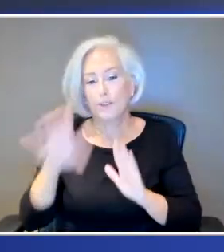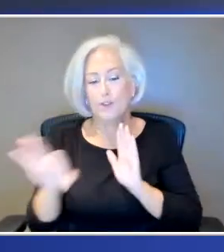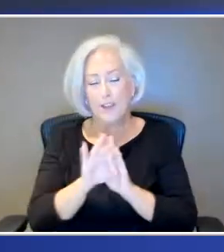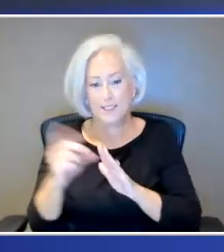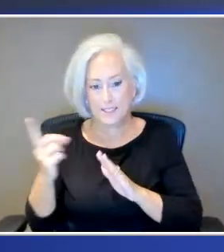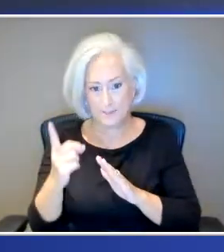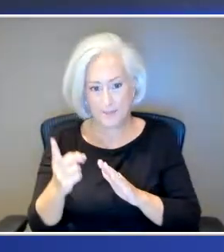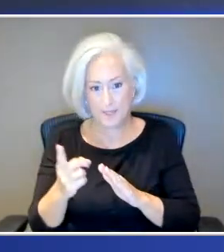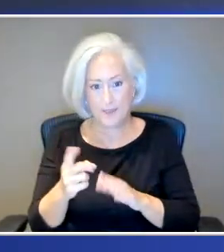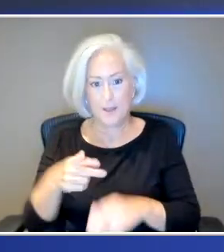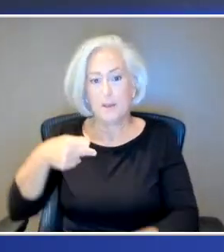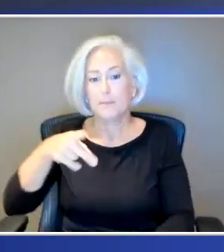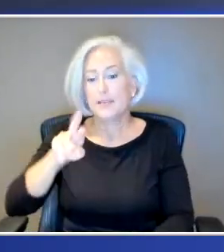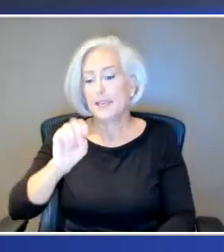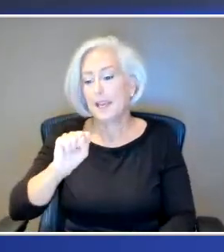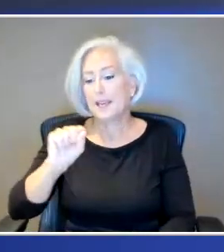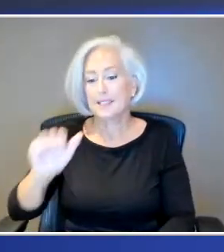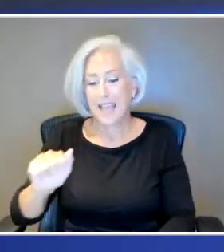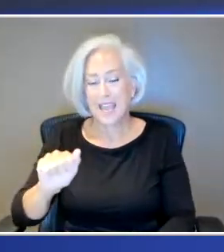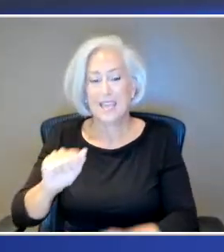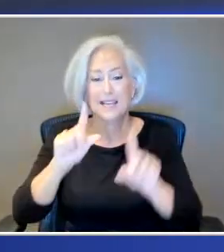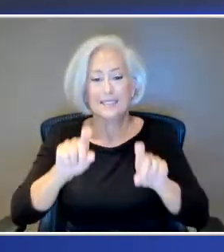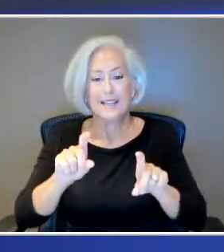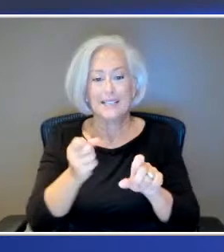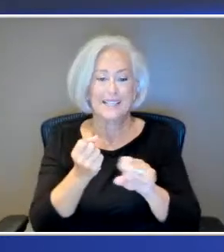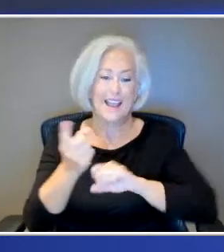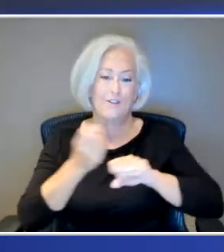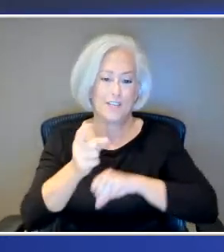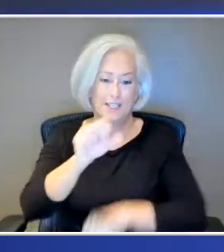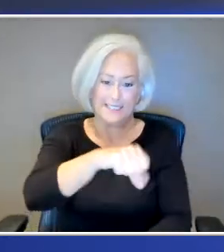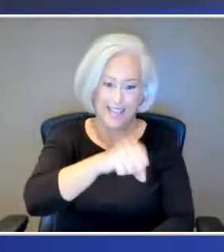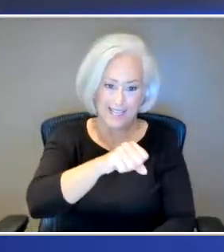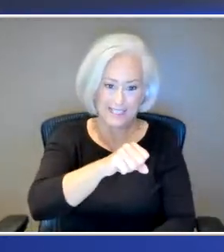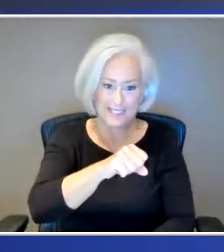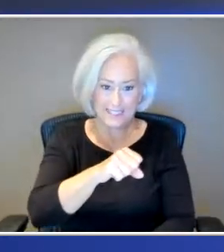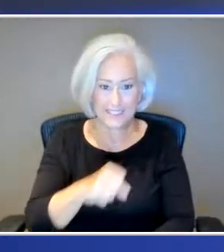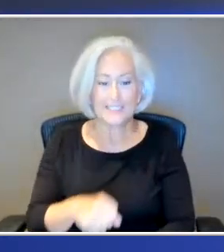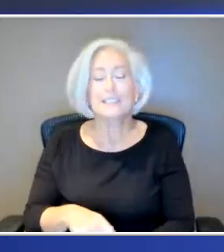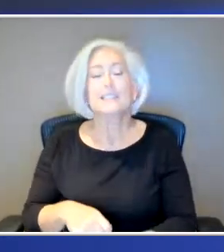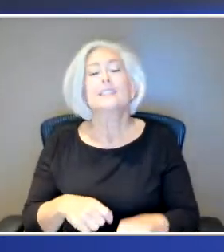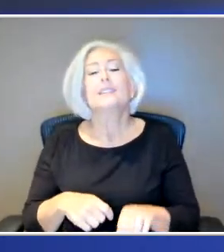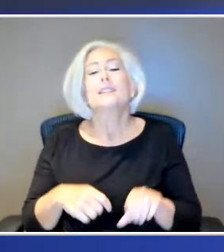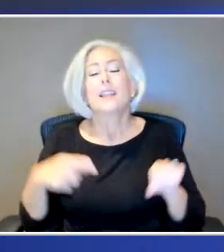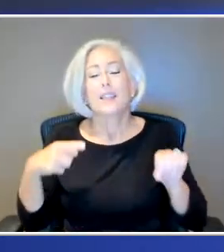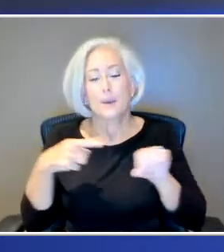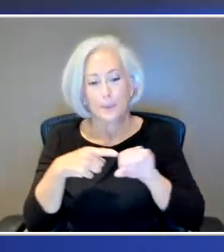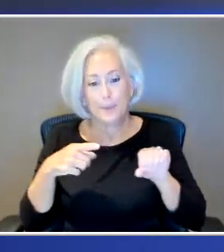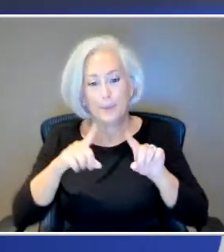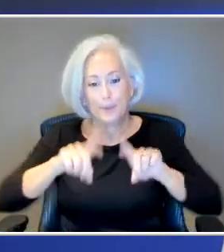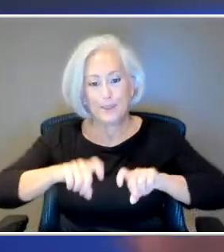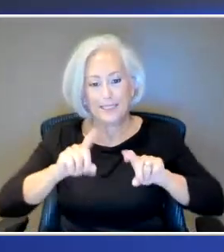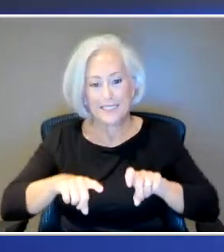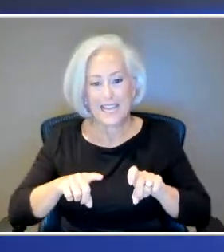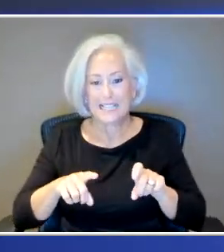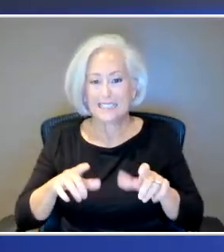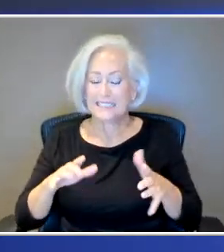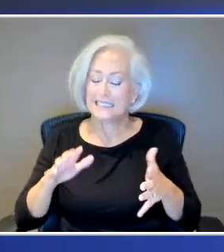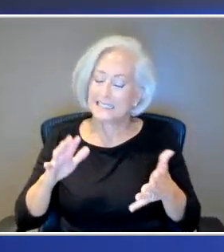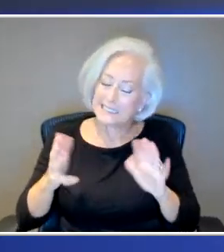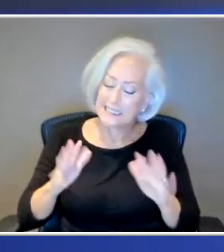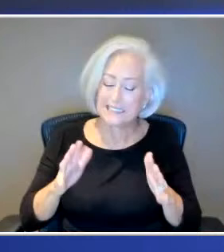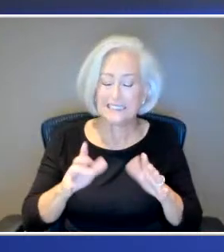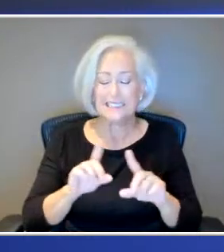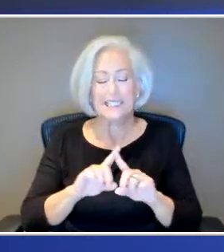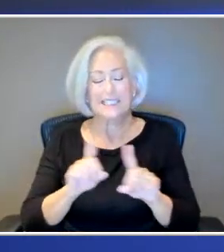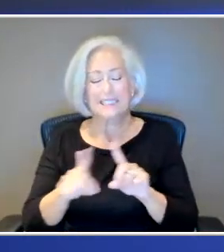annually. The digital rectal exam, there's a lot of mixed opinions and feelings on that, both from patient perspective and physician